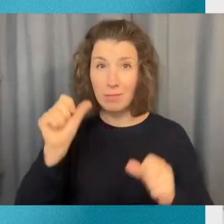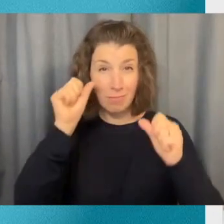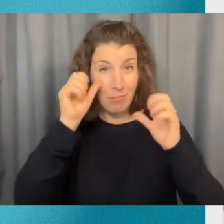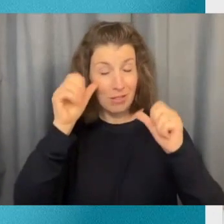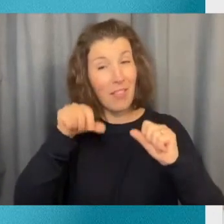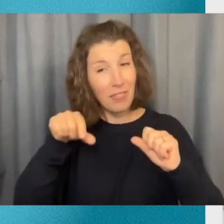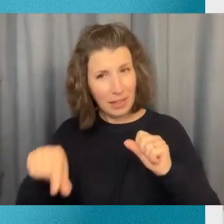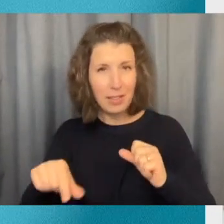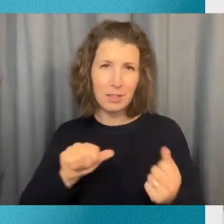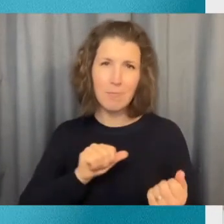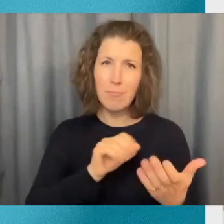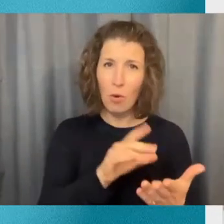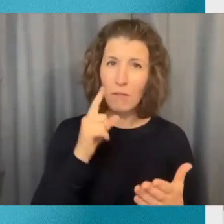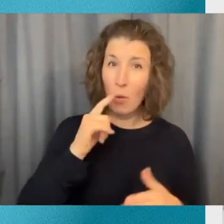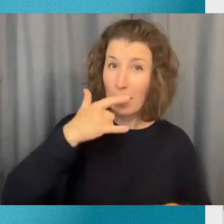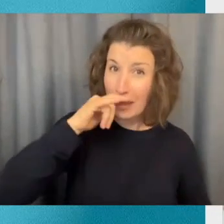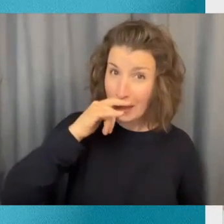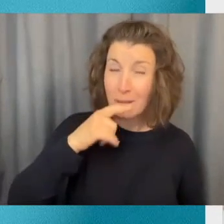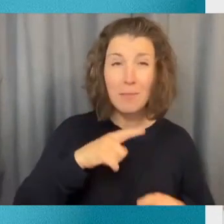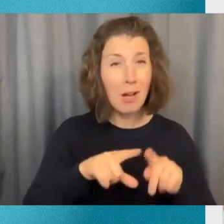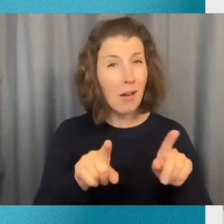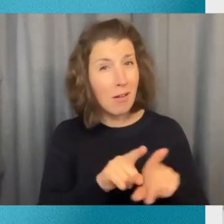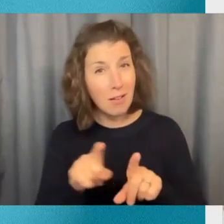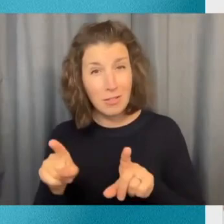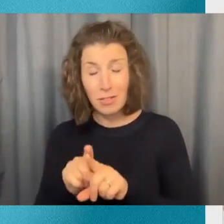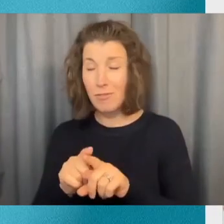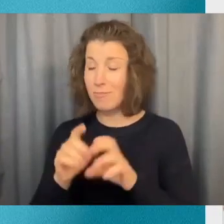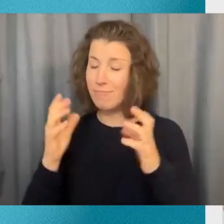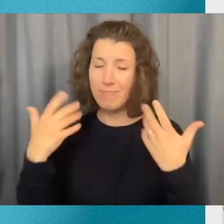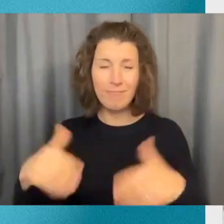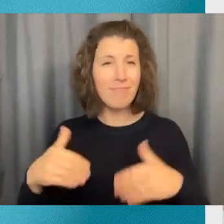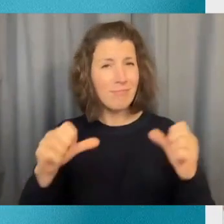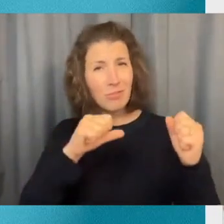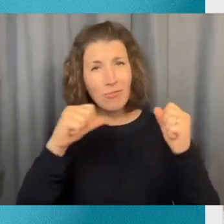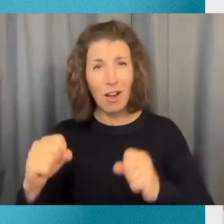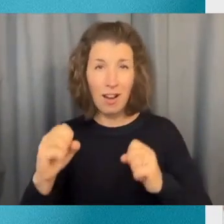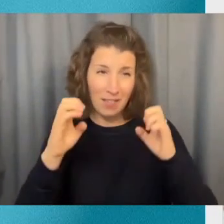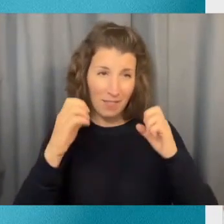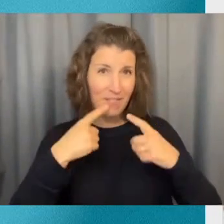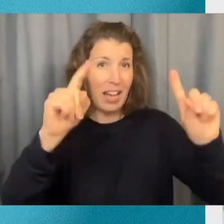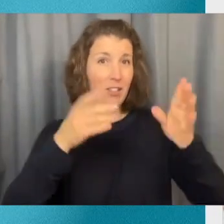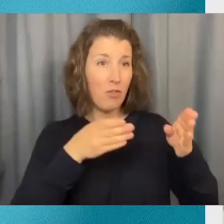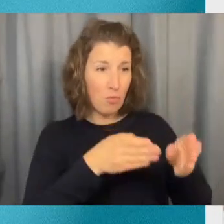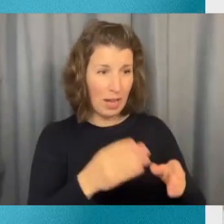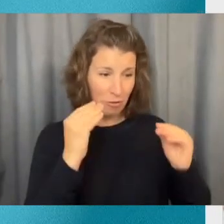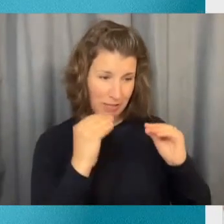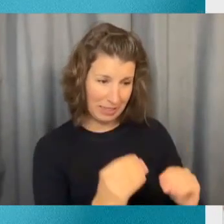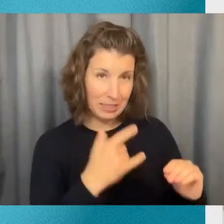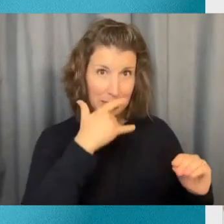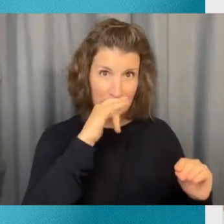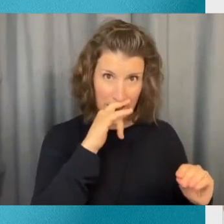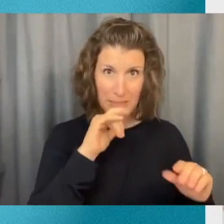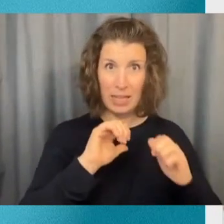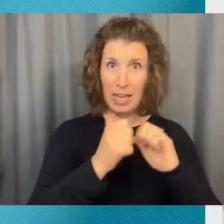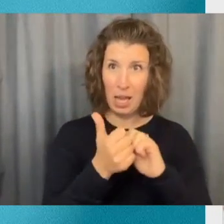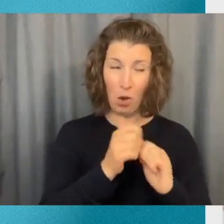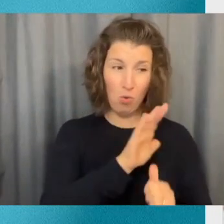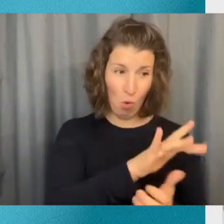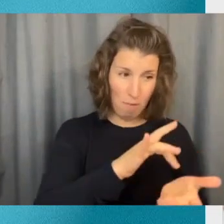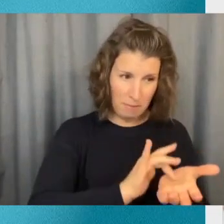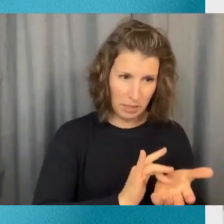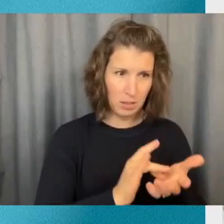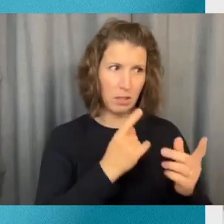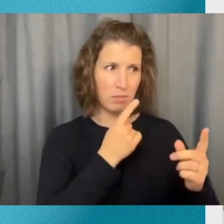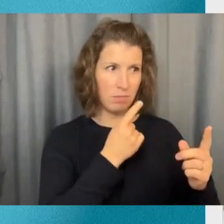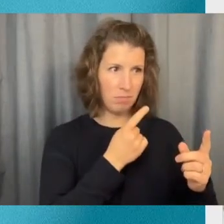at kids, surprisingly effective way of teaching kids some pretty sophisticated understanding of the pharmacokinetics of their medication through using